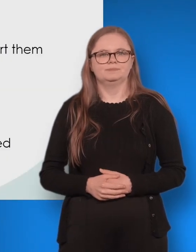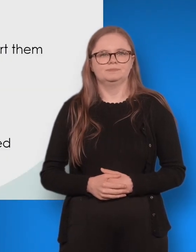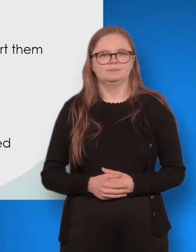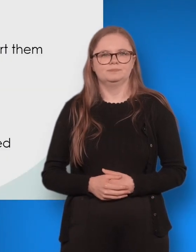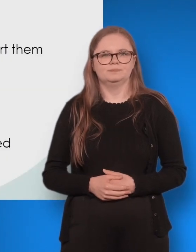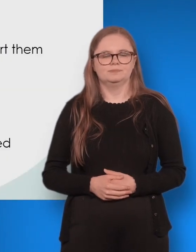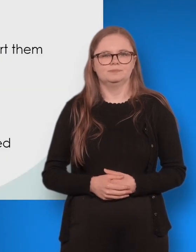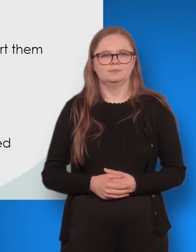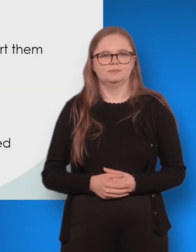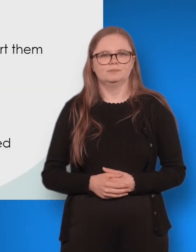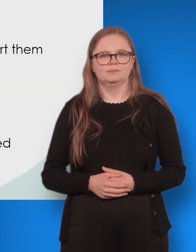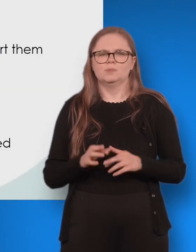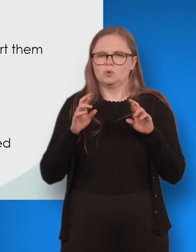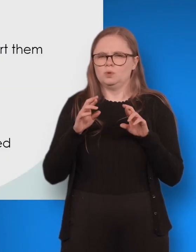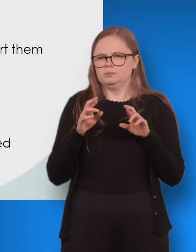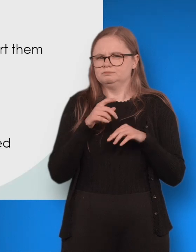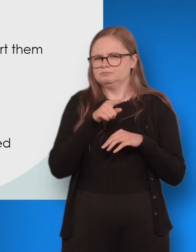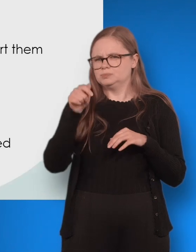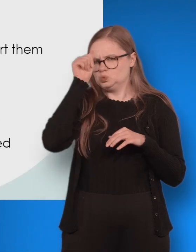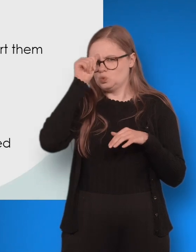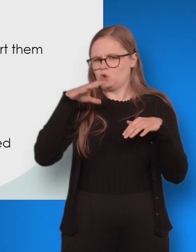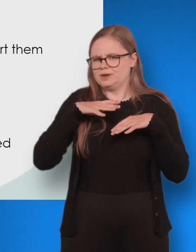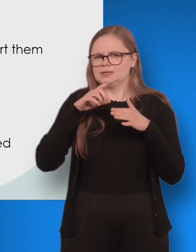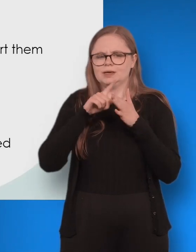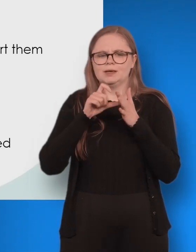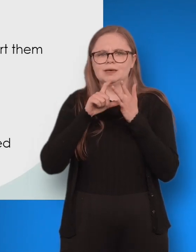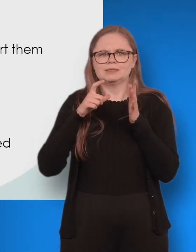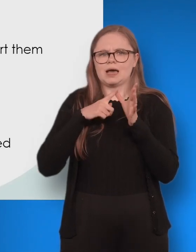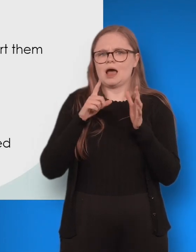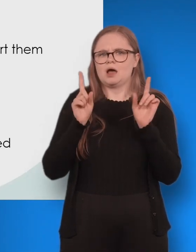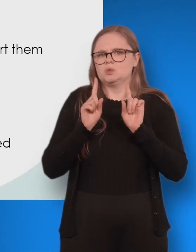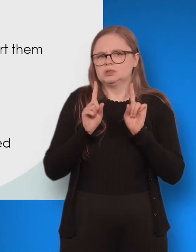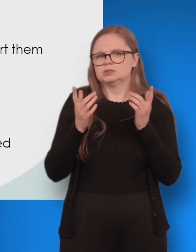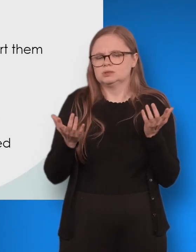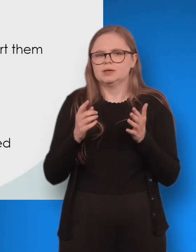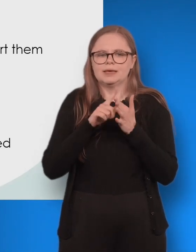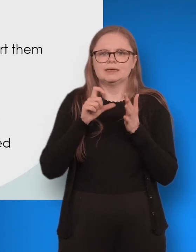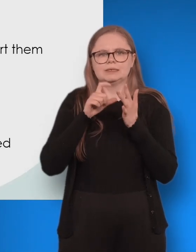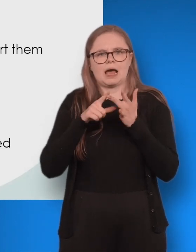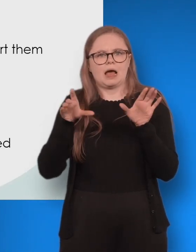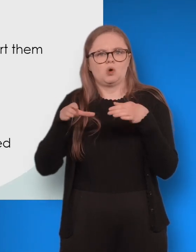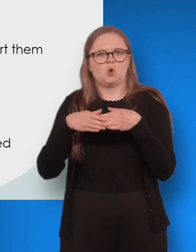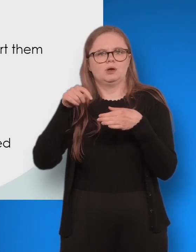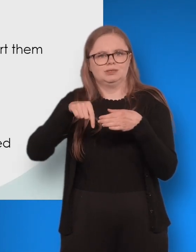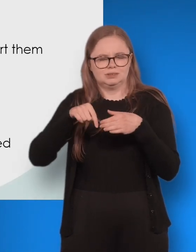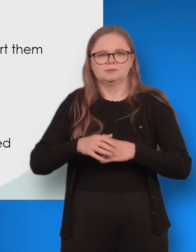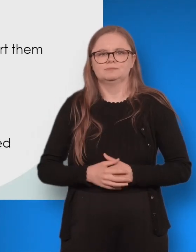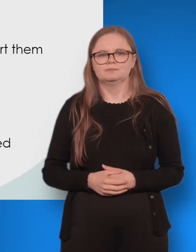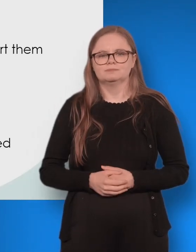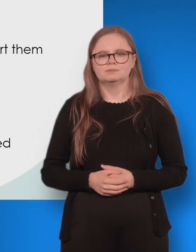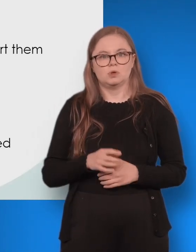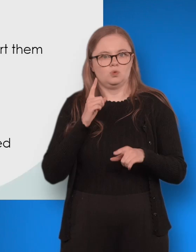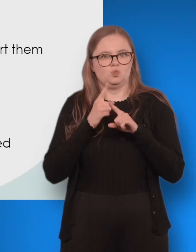So hopefully you're aware of the EDICa caucus, the EDI caucus, and if you're not, a very